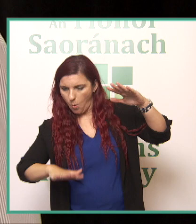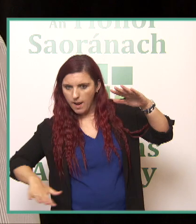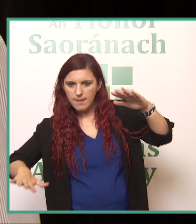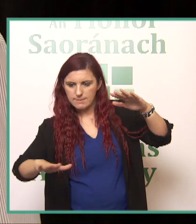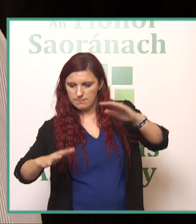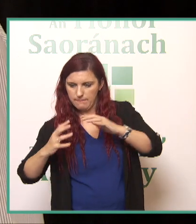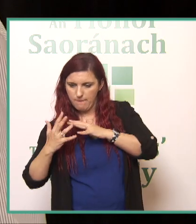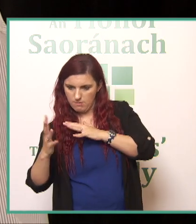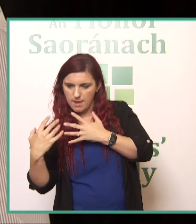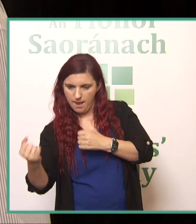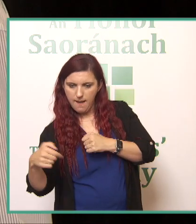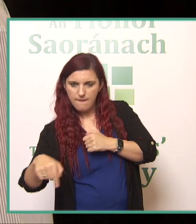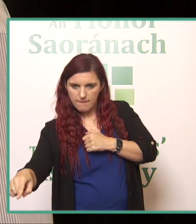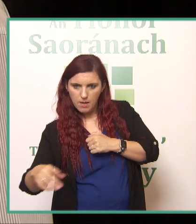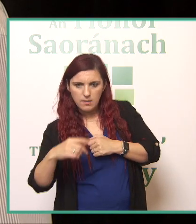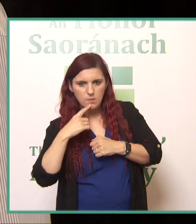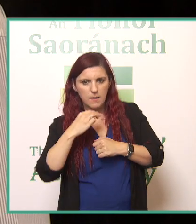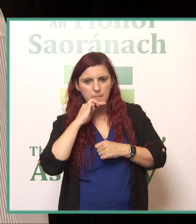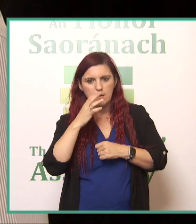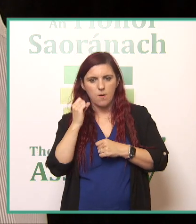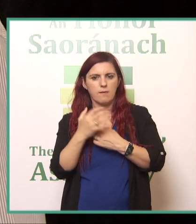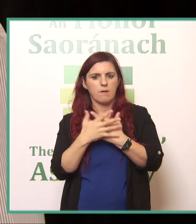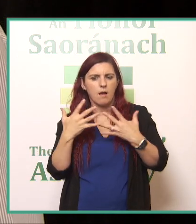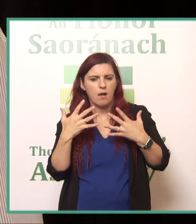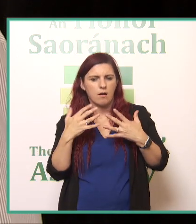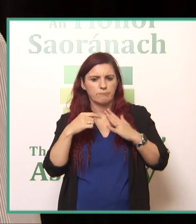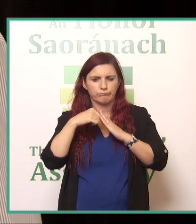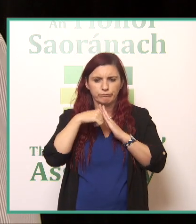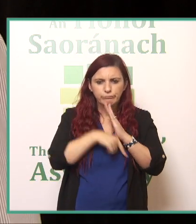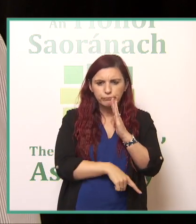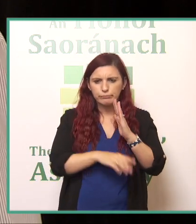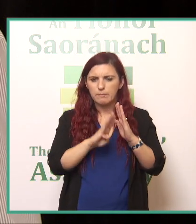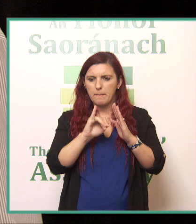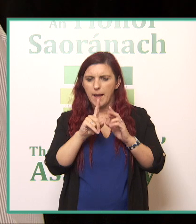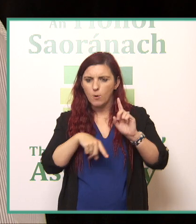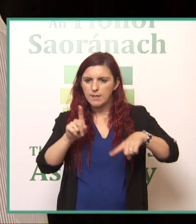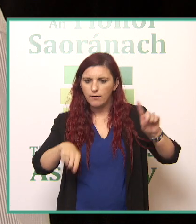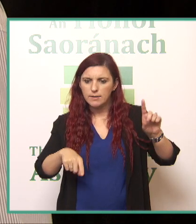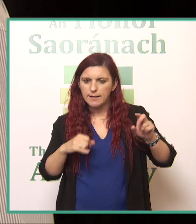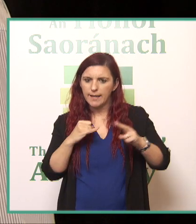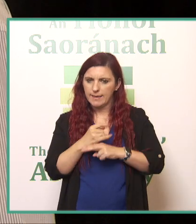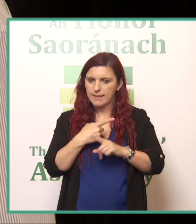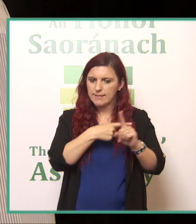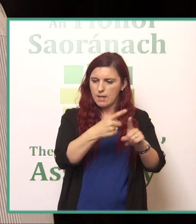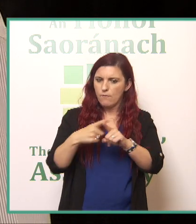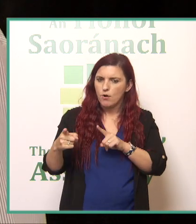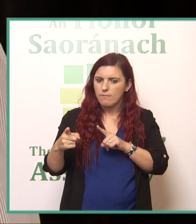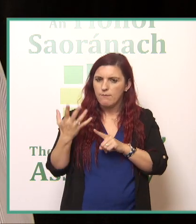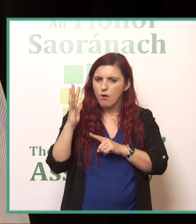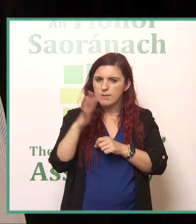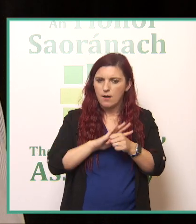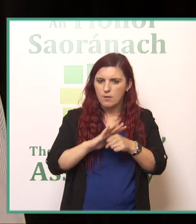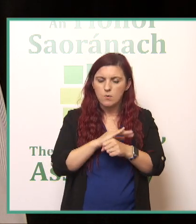forest estates as well. So that means we do have a rich amount of biodiversity on our forest estate. Currently we manage